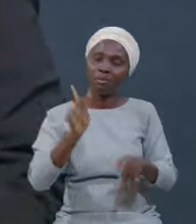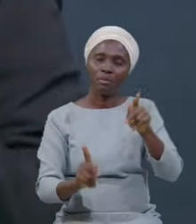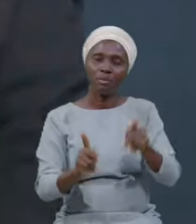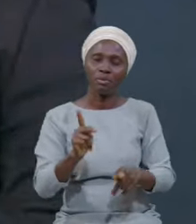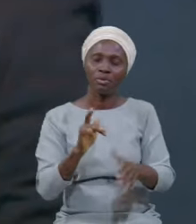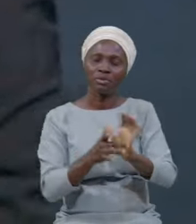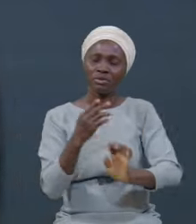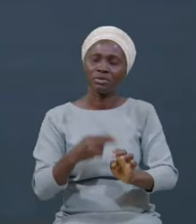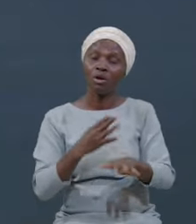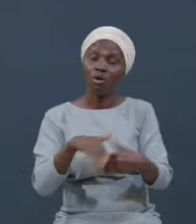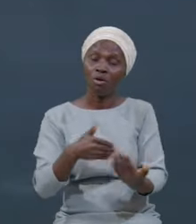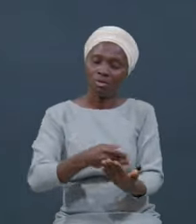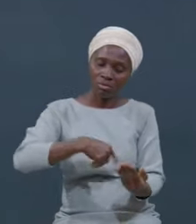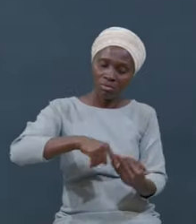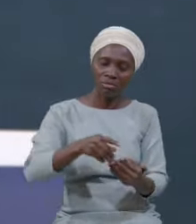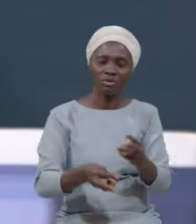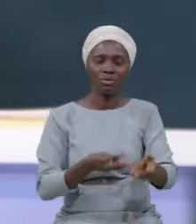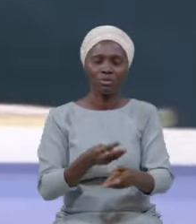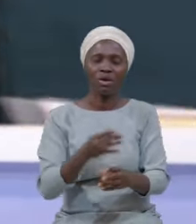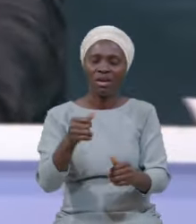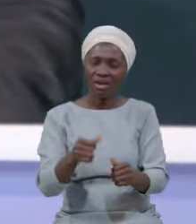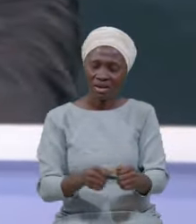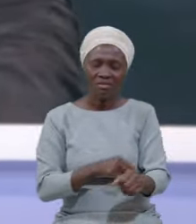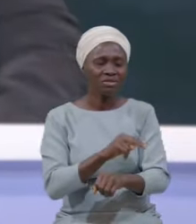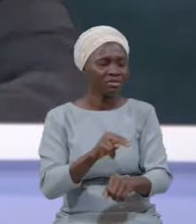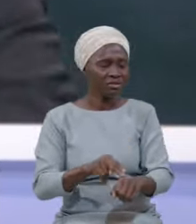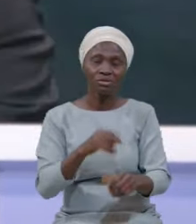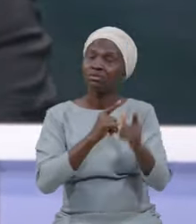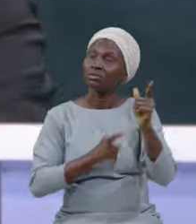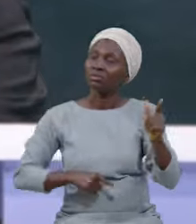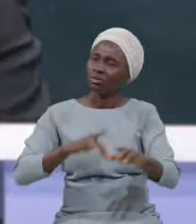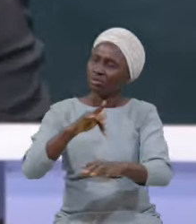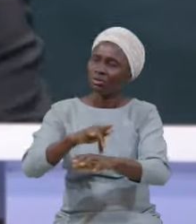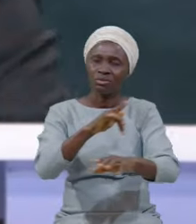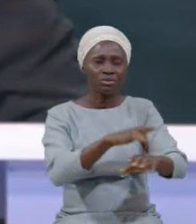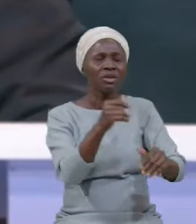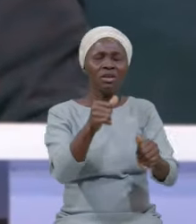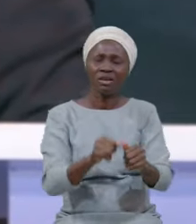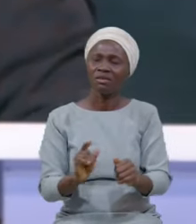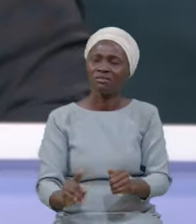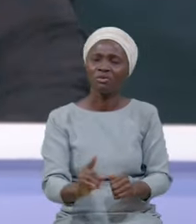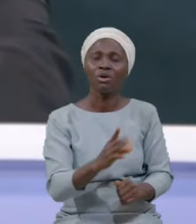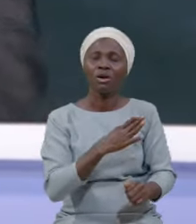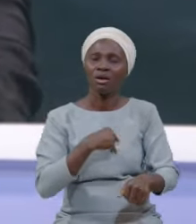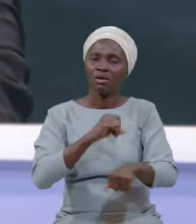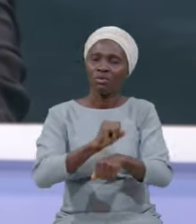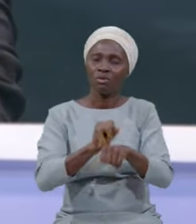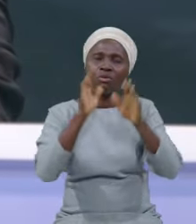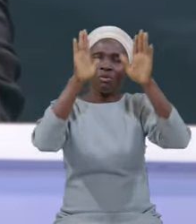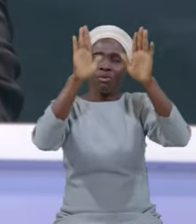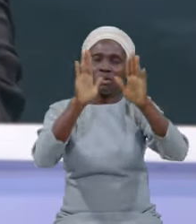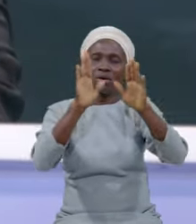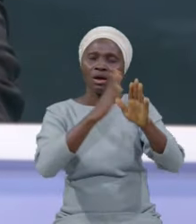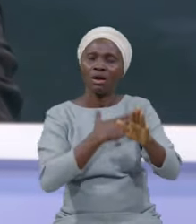in every nation, Lord, touch everyone and work wonders, signs in every